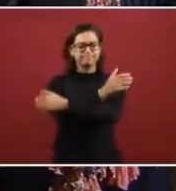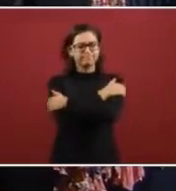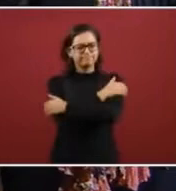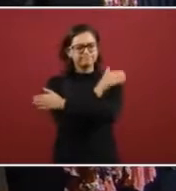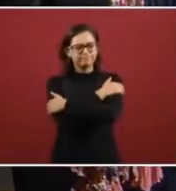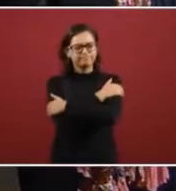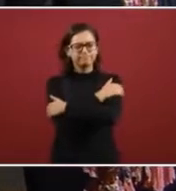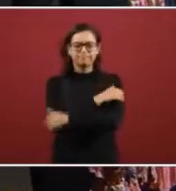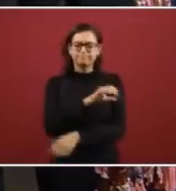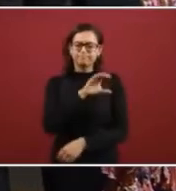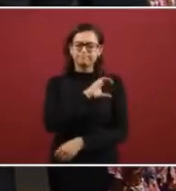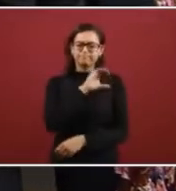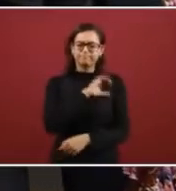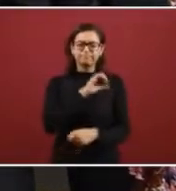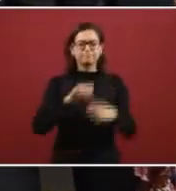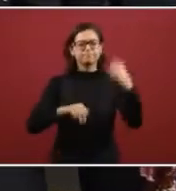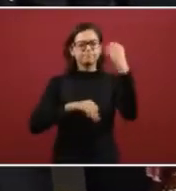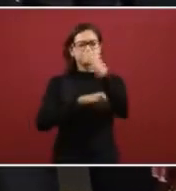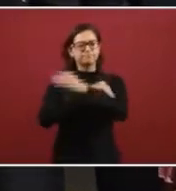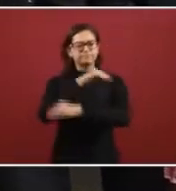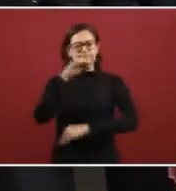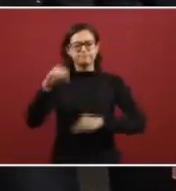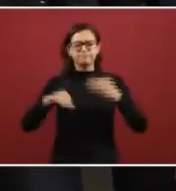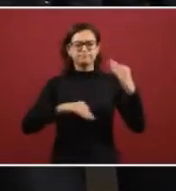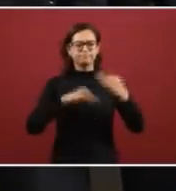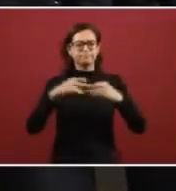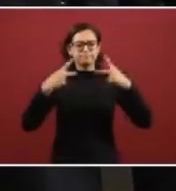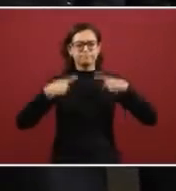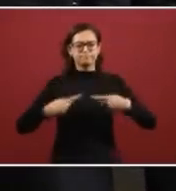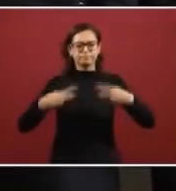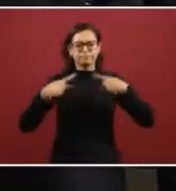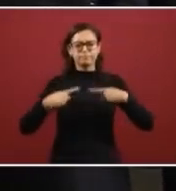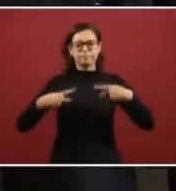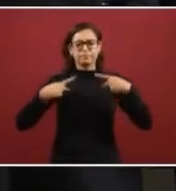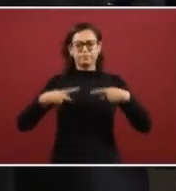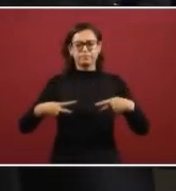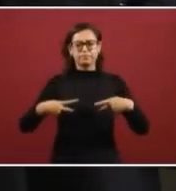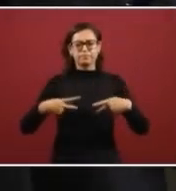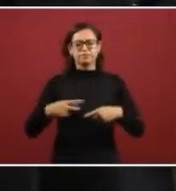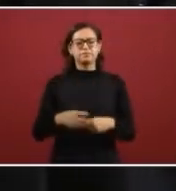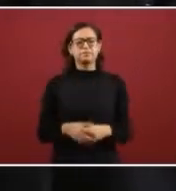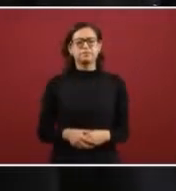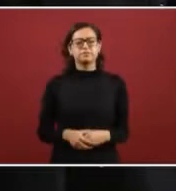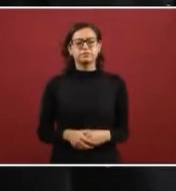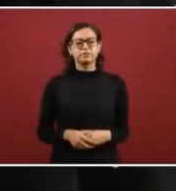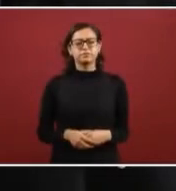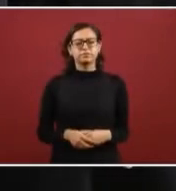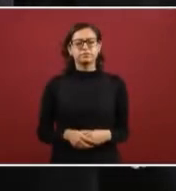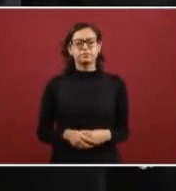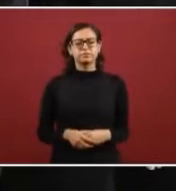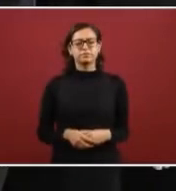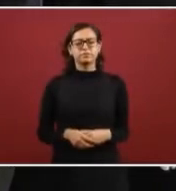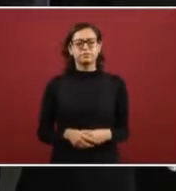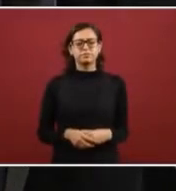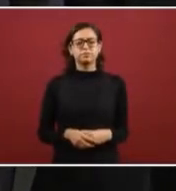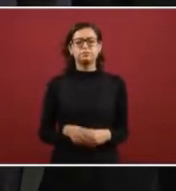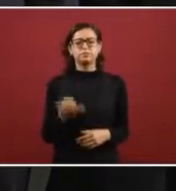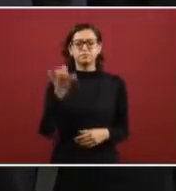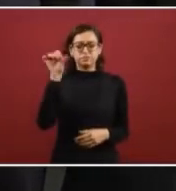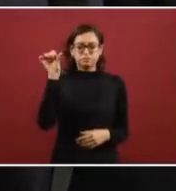fraterno, cariñoso a todos. Our solidarity, y our hugs, este our